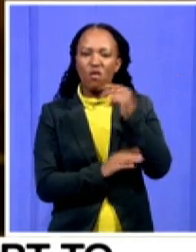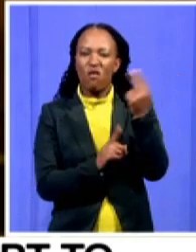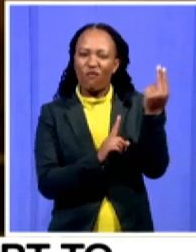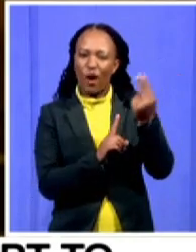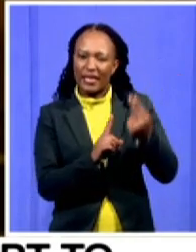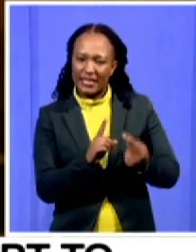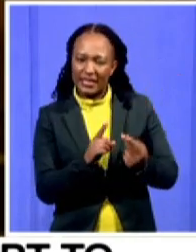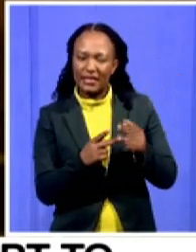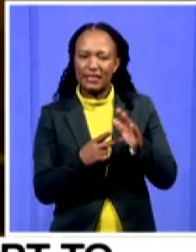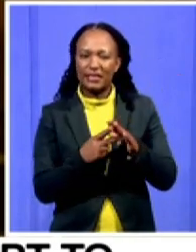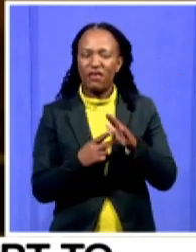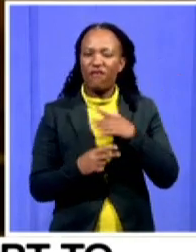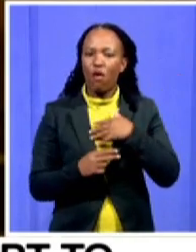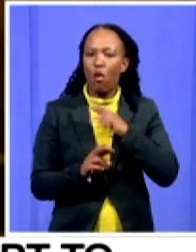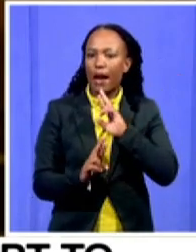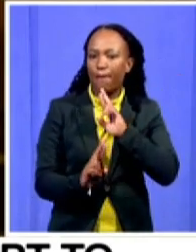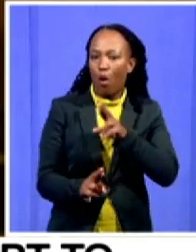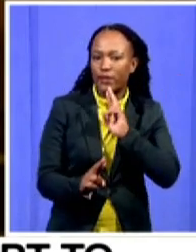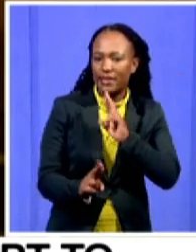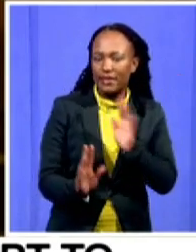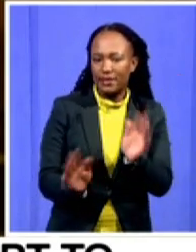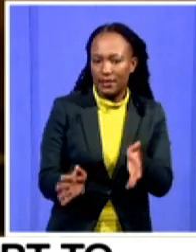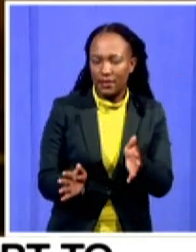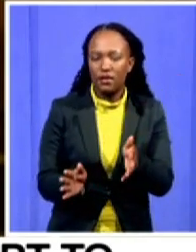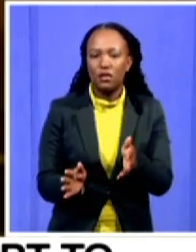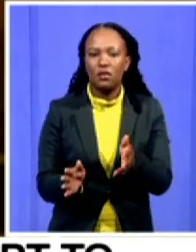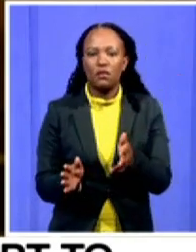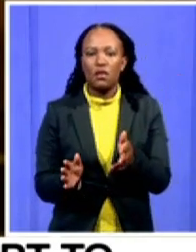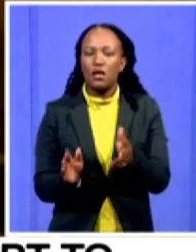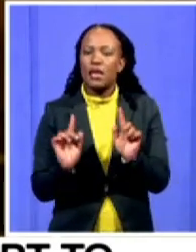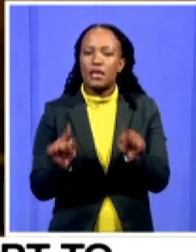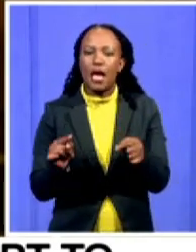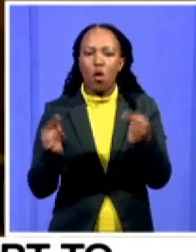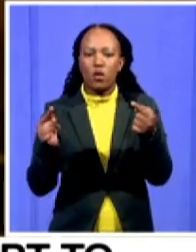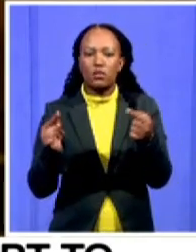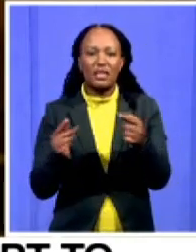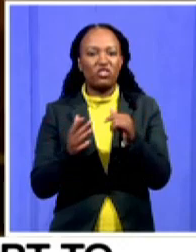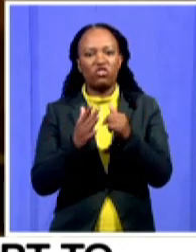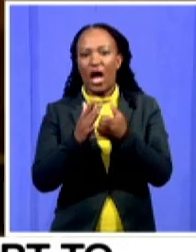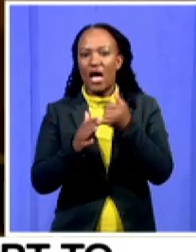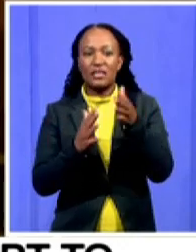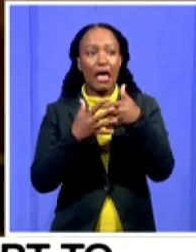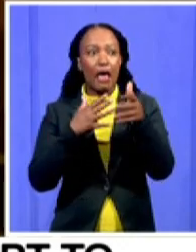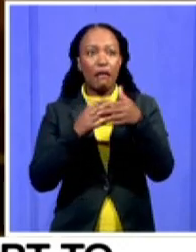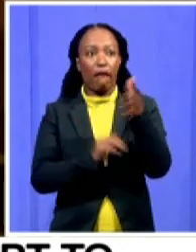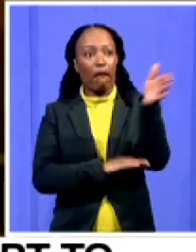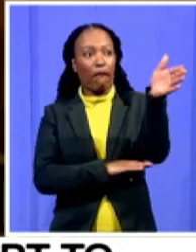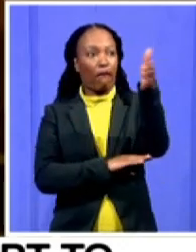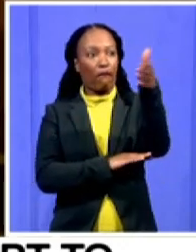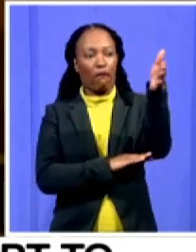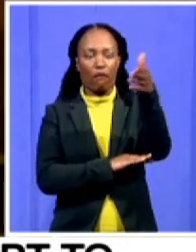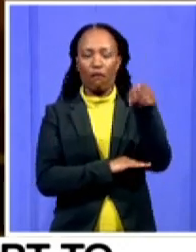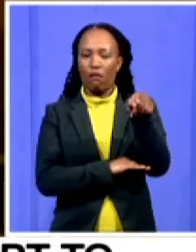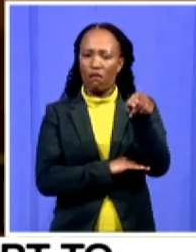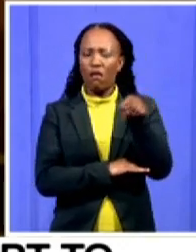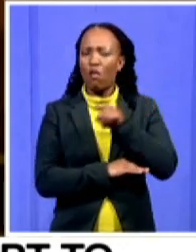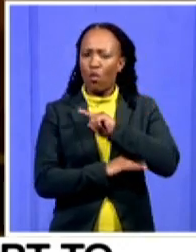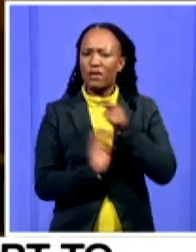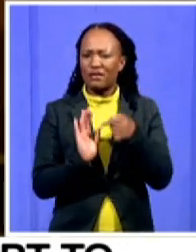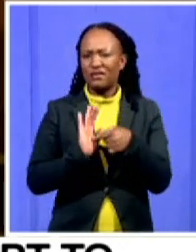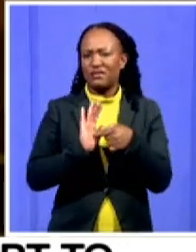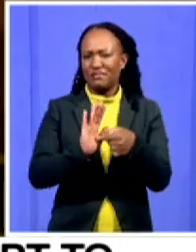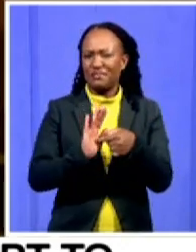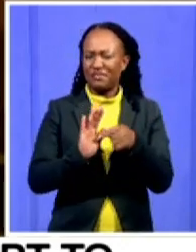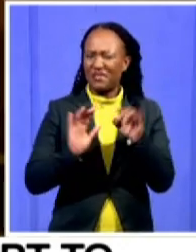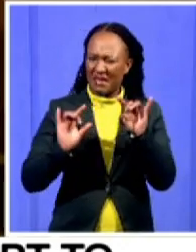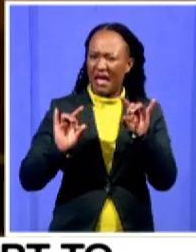or journalistic purposes. It cannot be displayed just anyhow, because they are saying that it constitutes hate